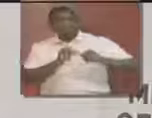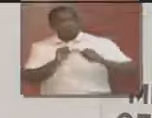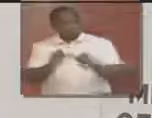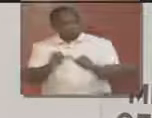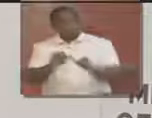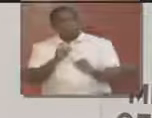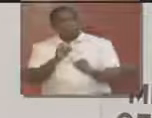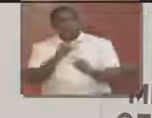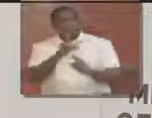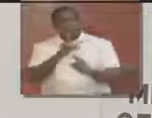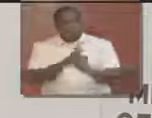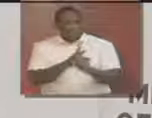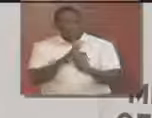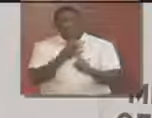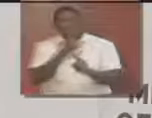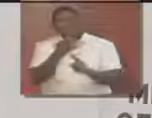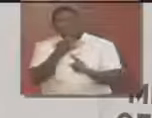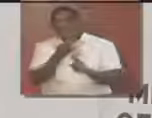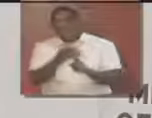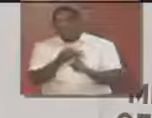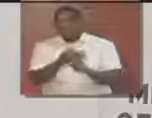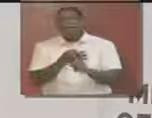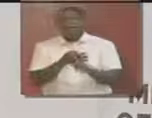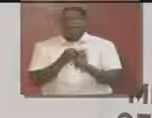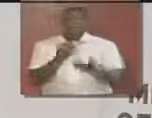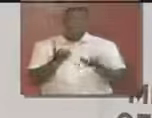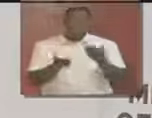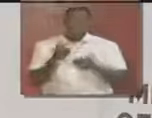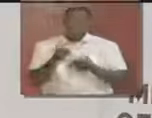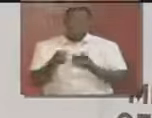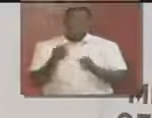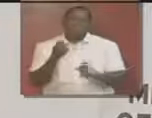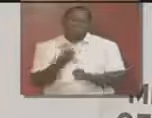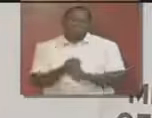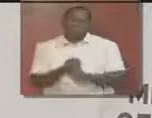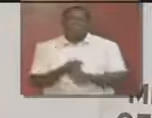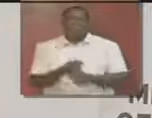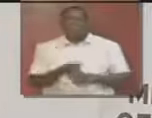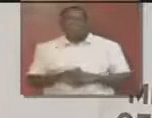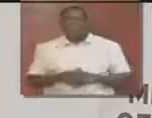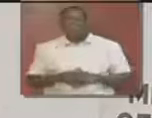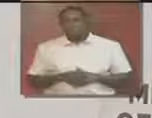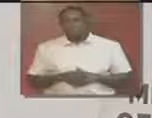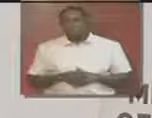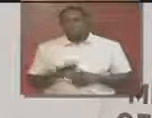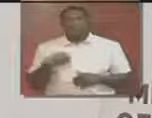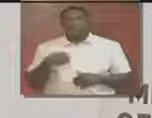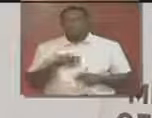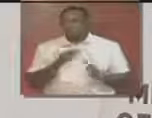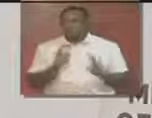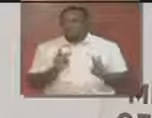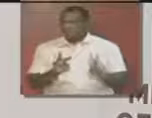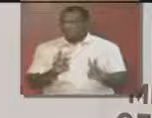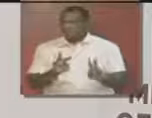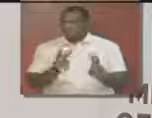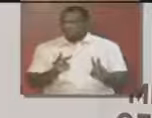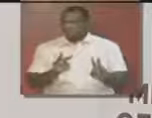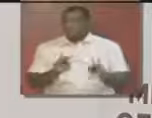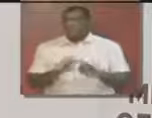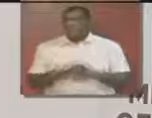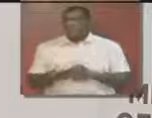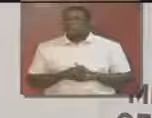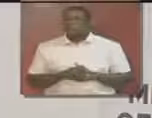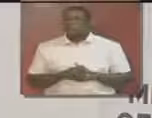the vaccine, and they're proposing it can last even up to a year. So we're looking forward to that. In terms of the immune system, it